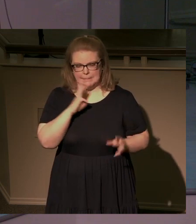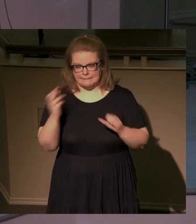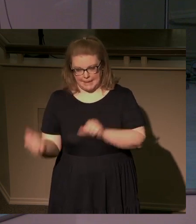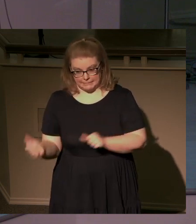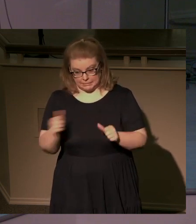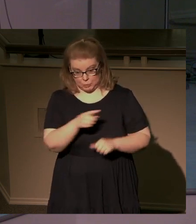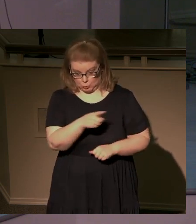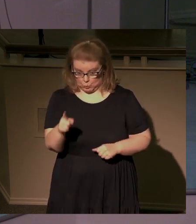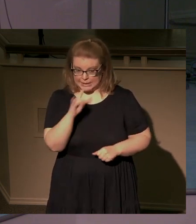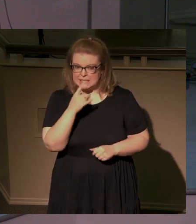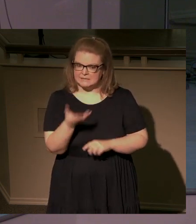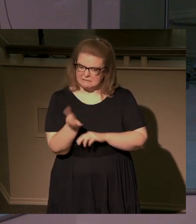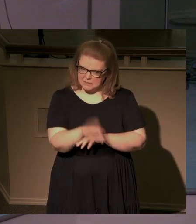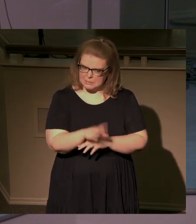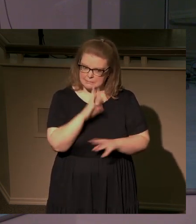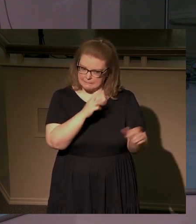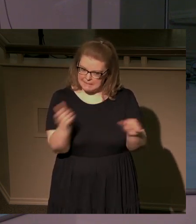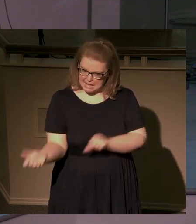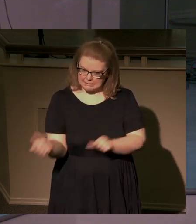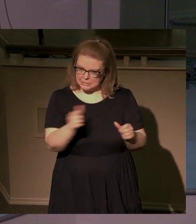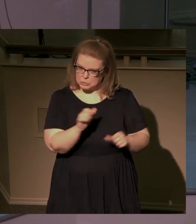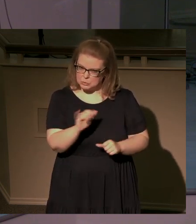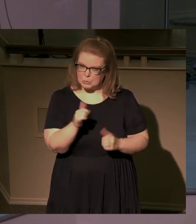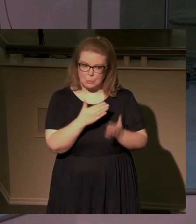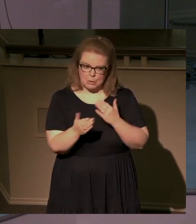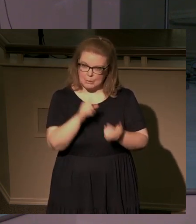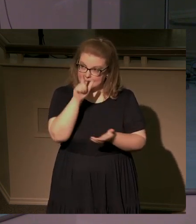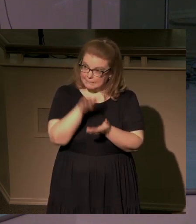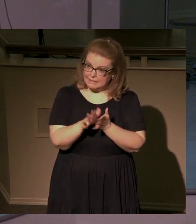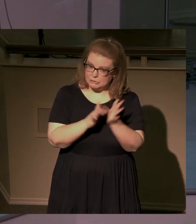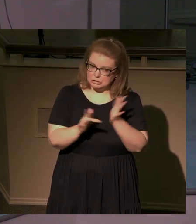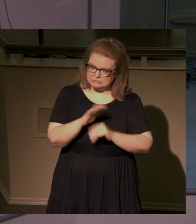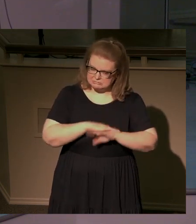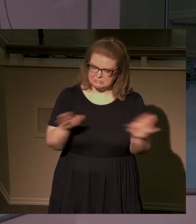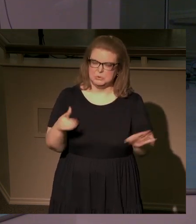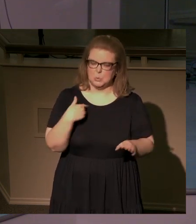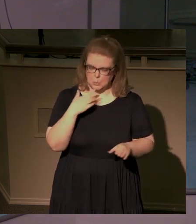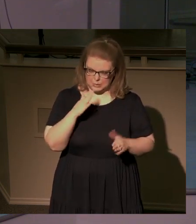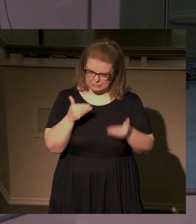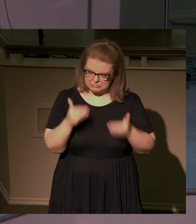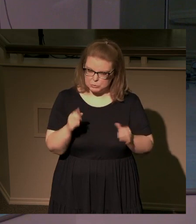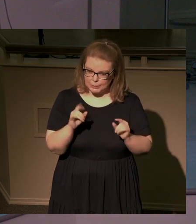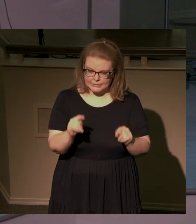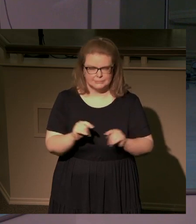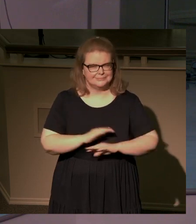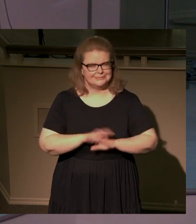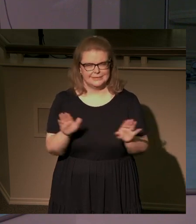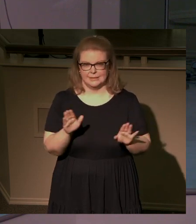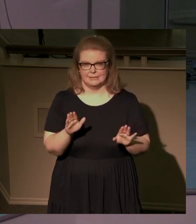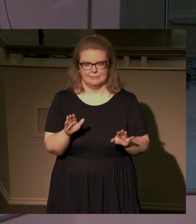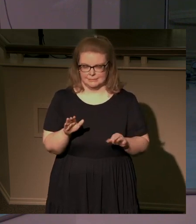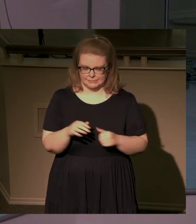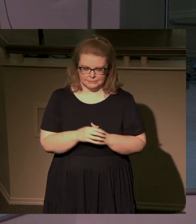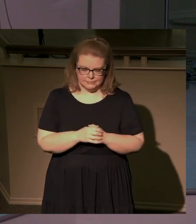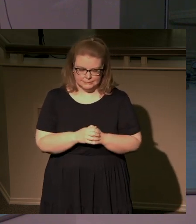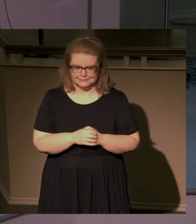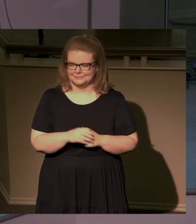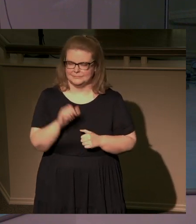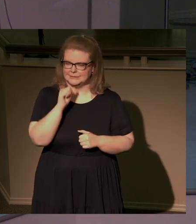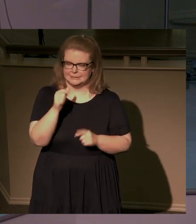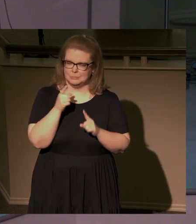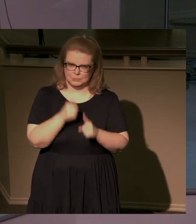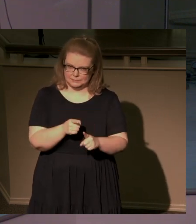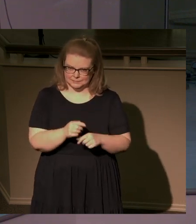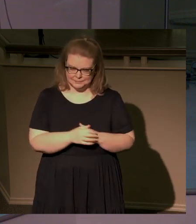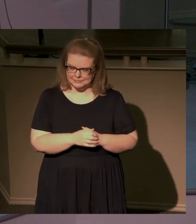all you kids are going to get baptized, whether you believe in Jesus or not, we're just going to do it, because that as a family is what we're going to do. No, that's not as a